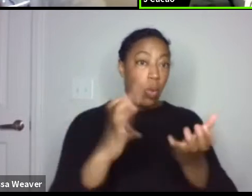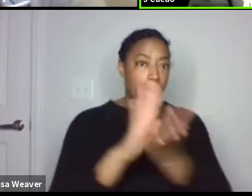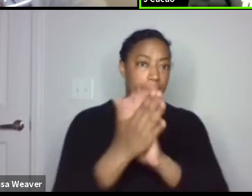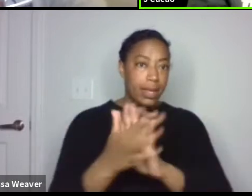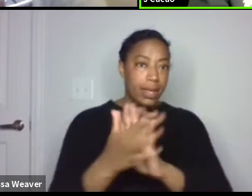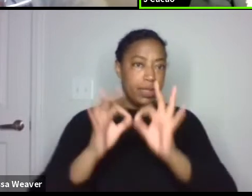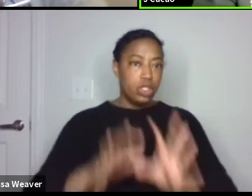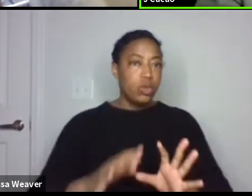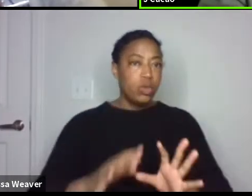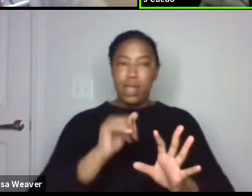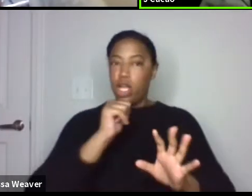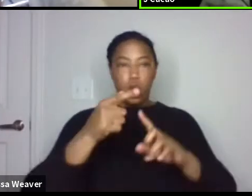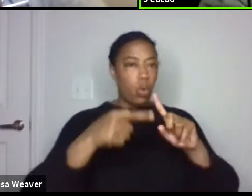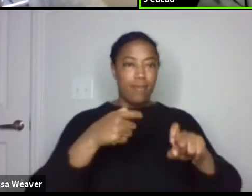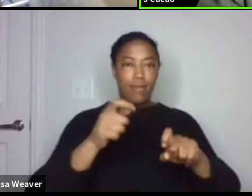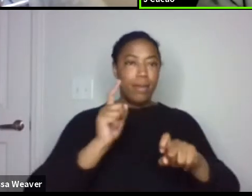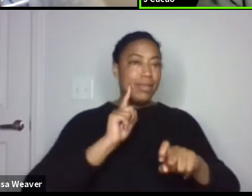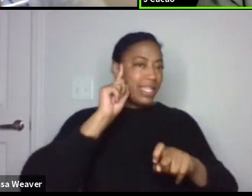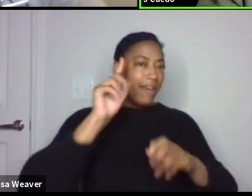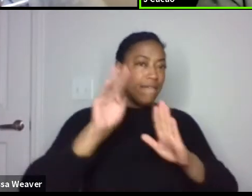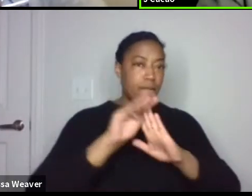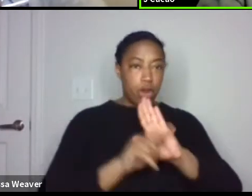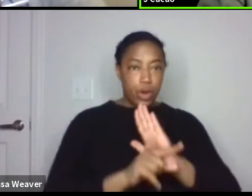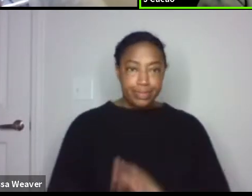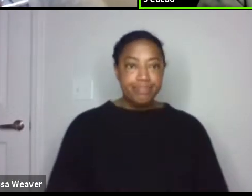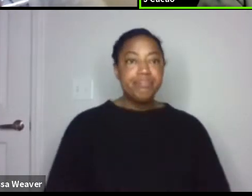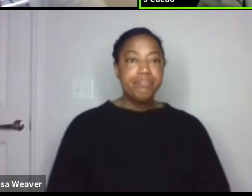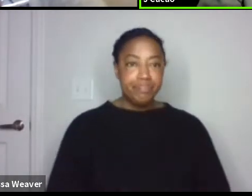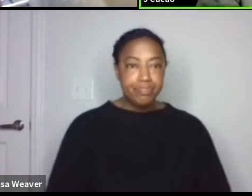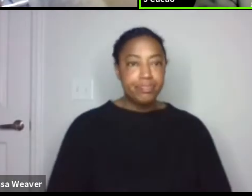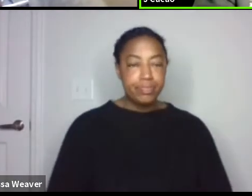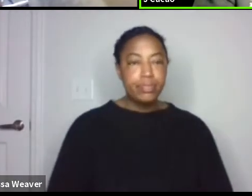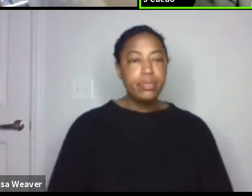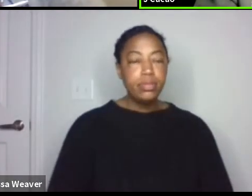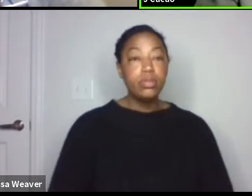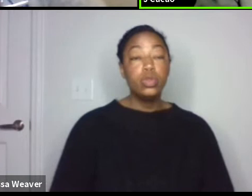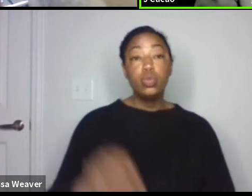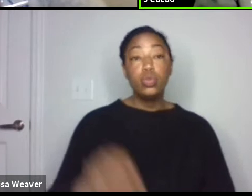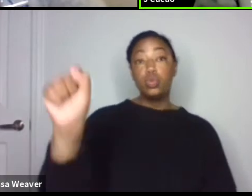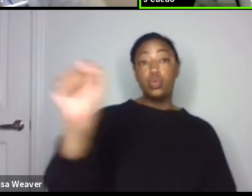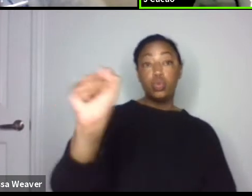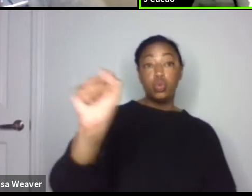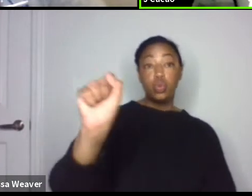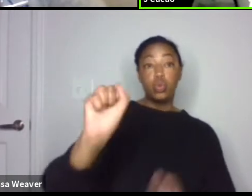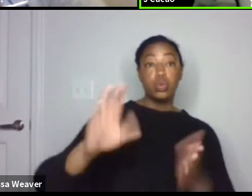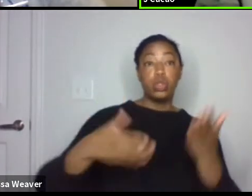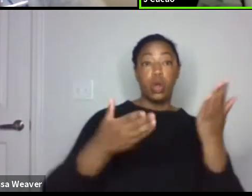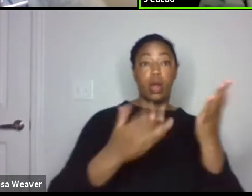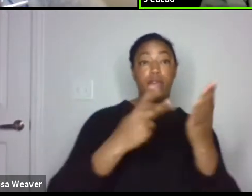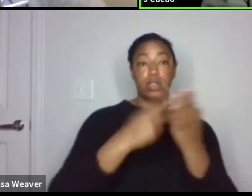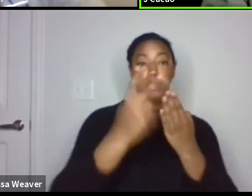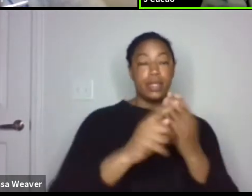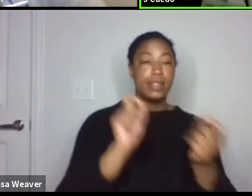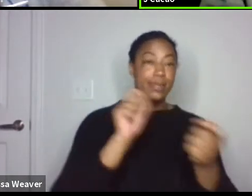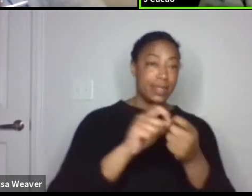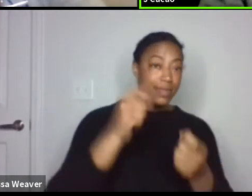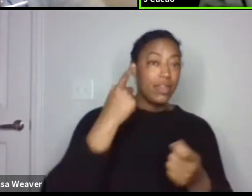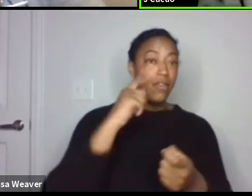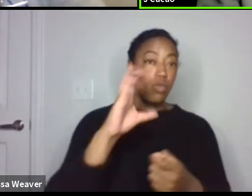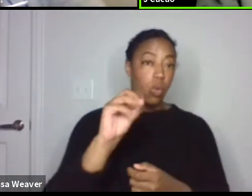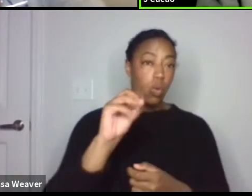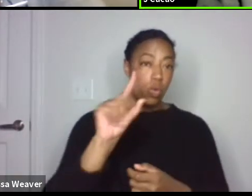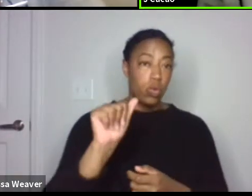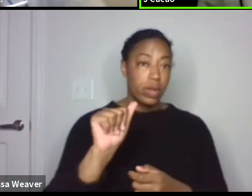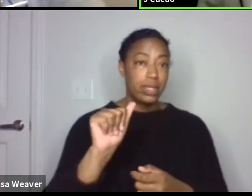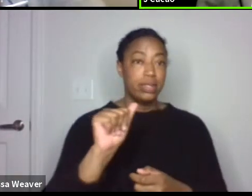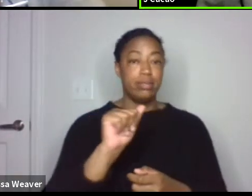interpreter that don't come from a deaf background. So Sorensen offers a program specifically for CODAs, and the